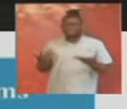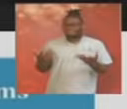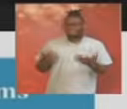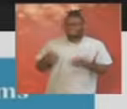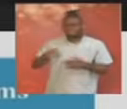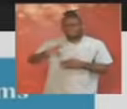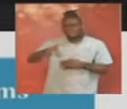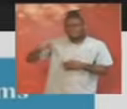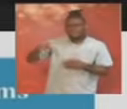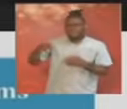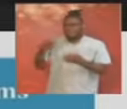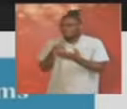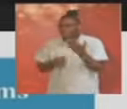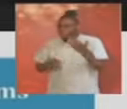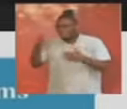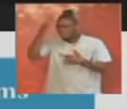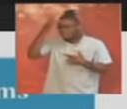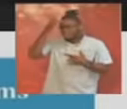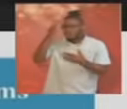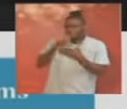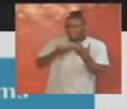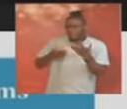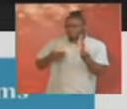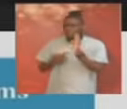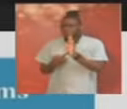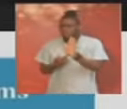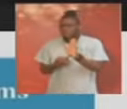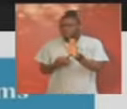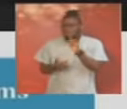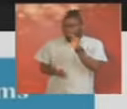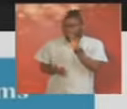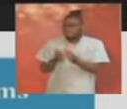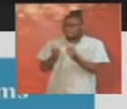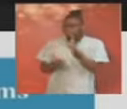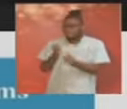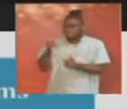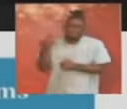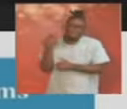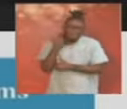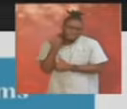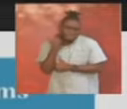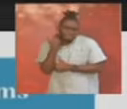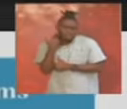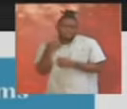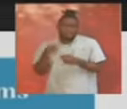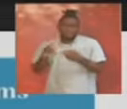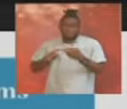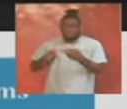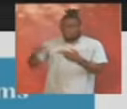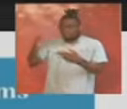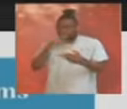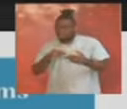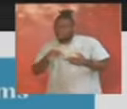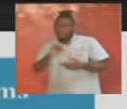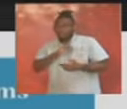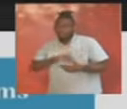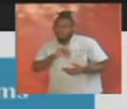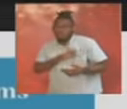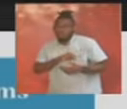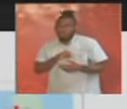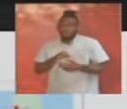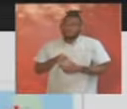did present with symptoms. The most common symptoms being fever, cough, and muscle pain. Next